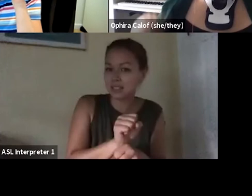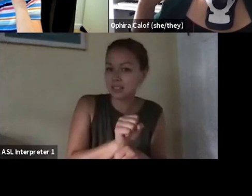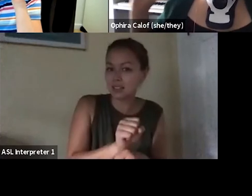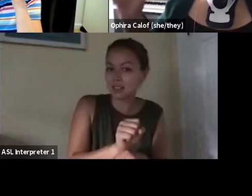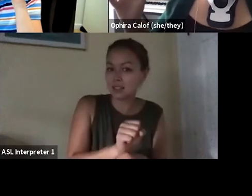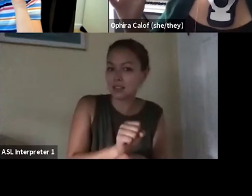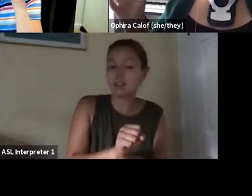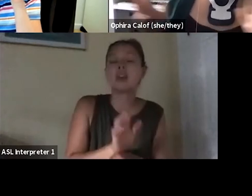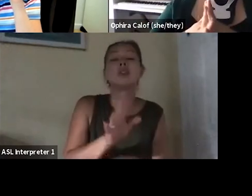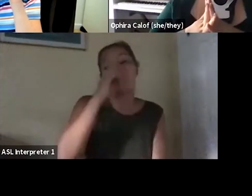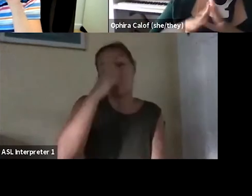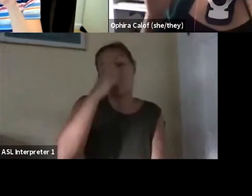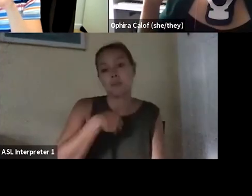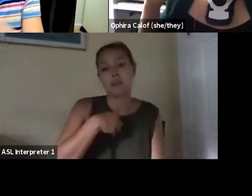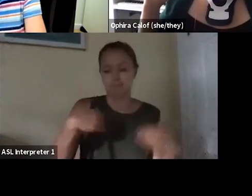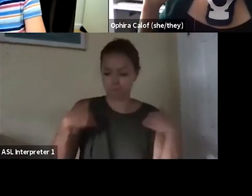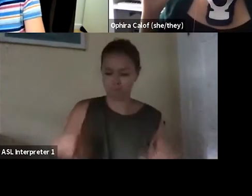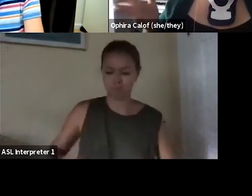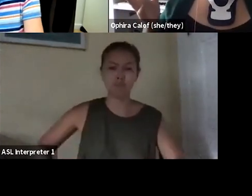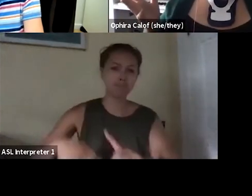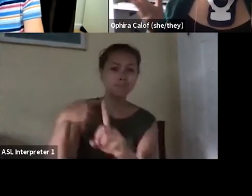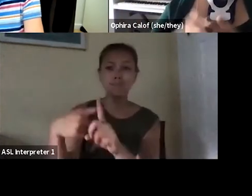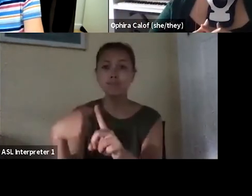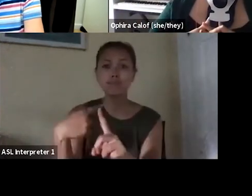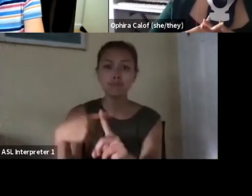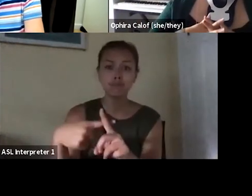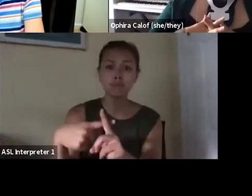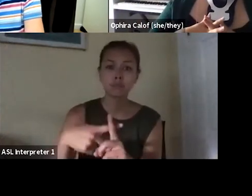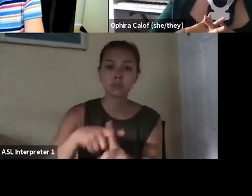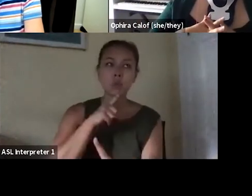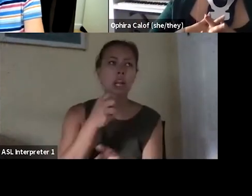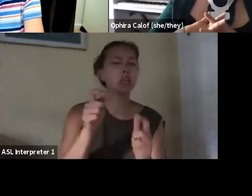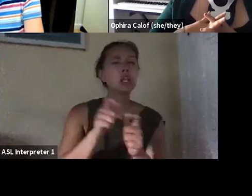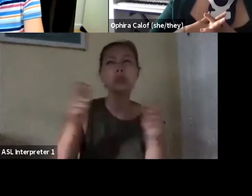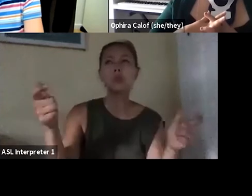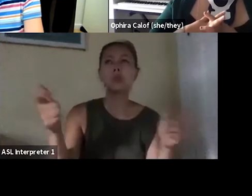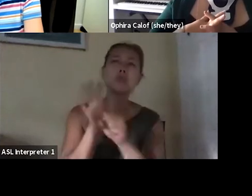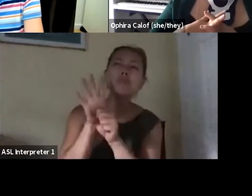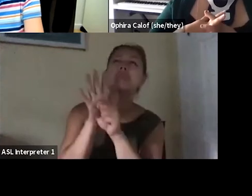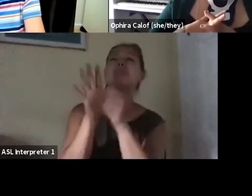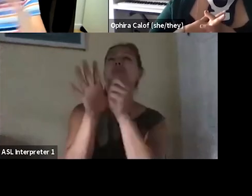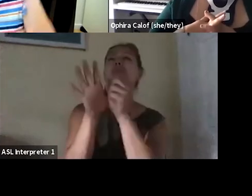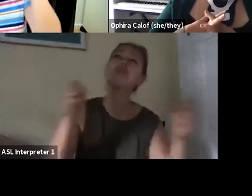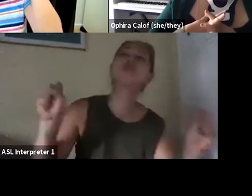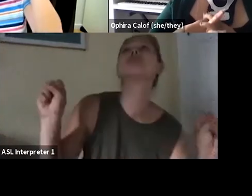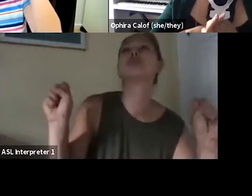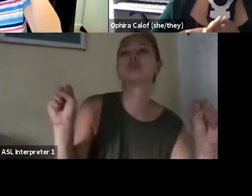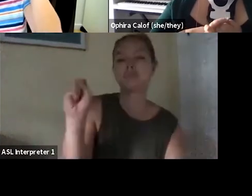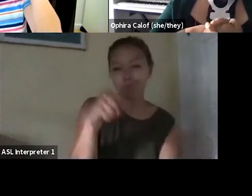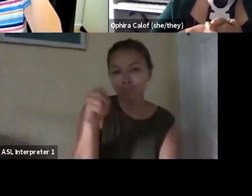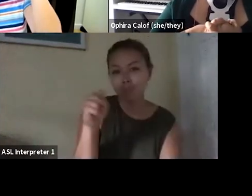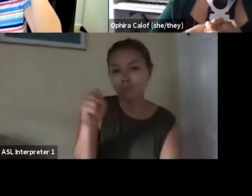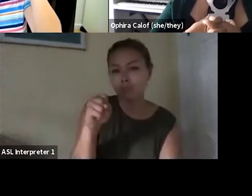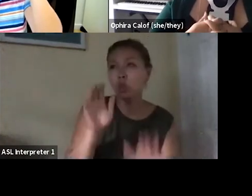positivity is this huge movement and there's a lot of great things about it, but it does not necessarily